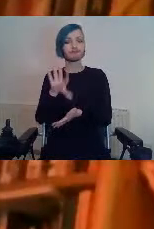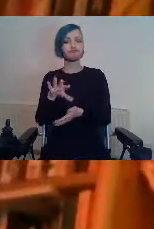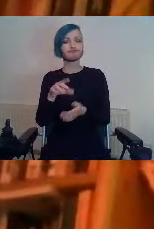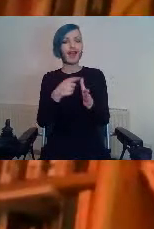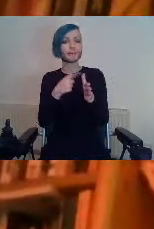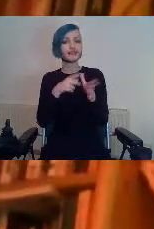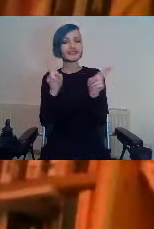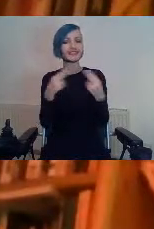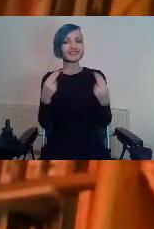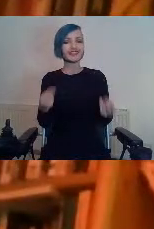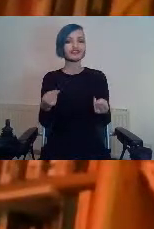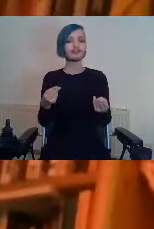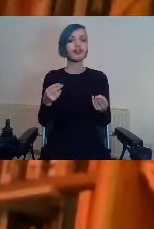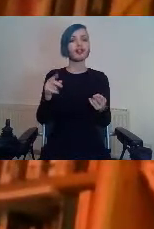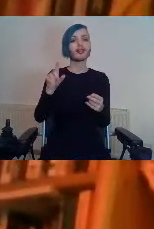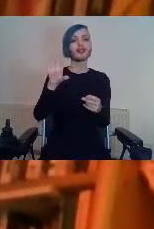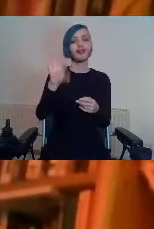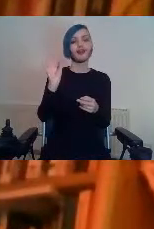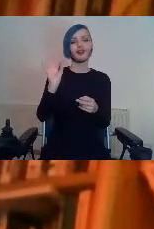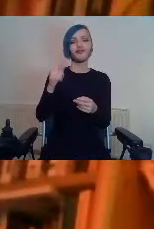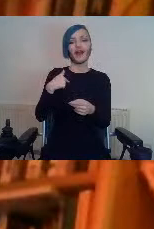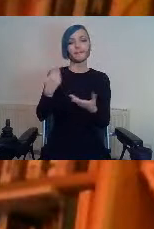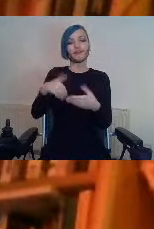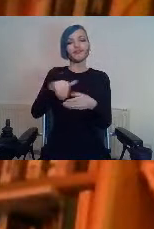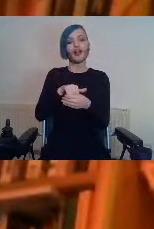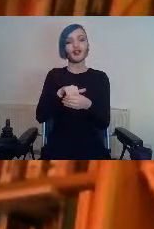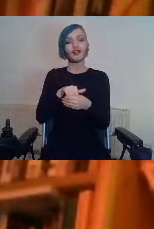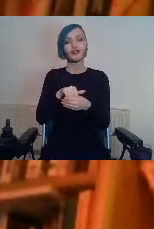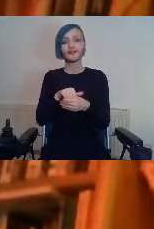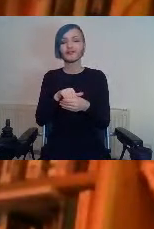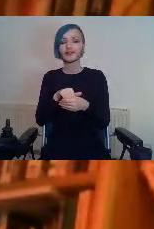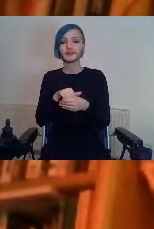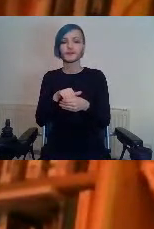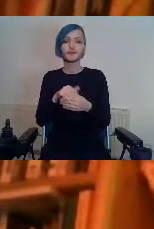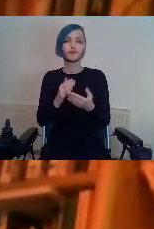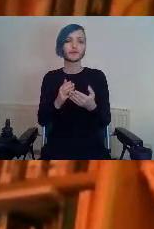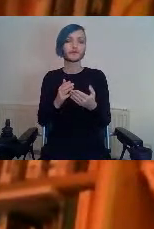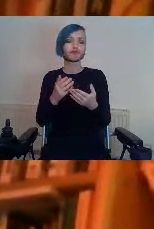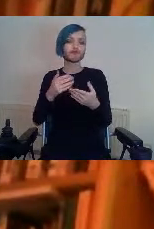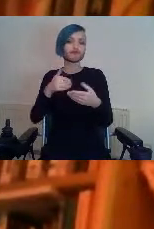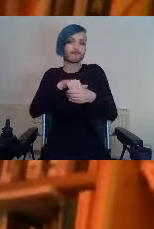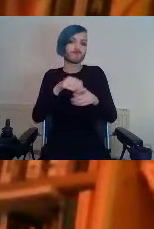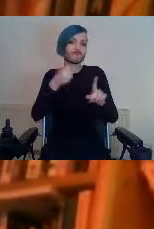International sometimes for some campaigns.